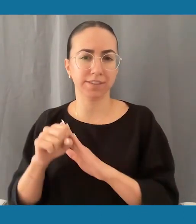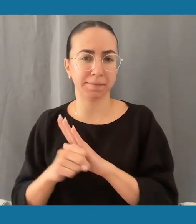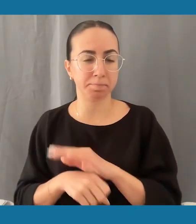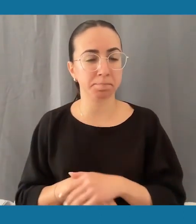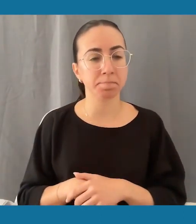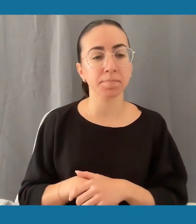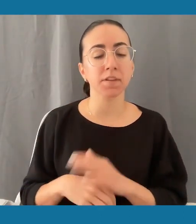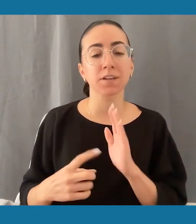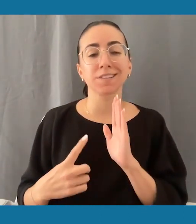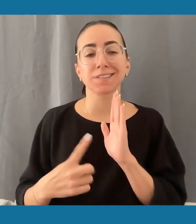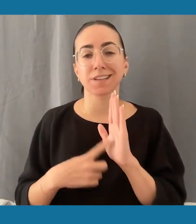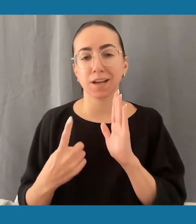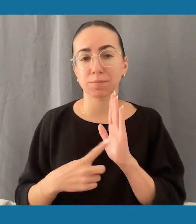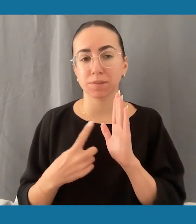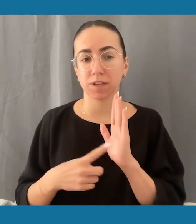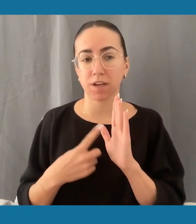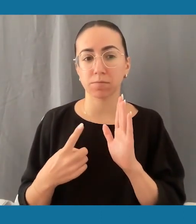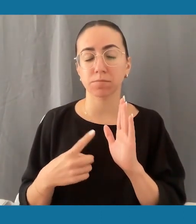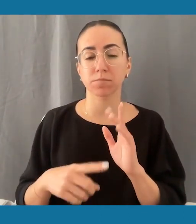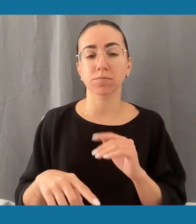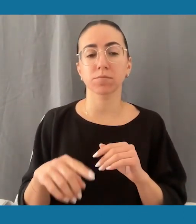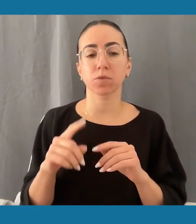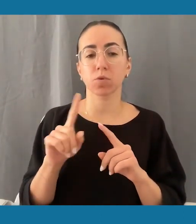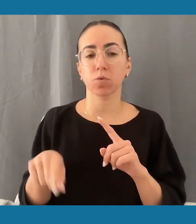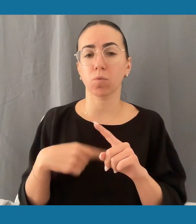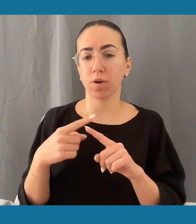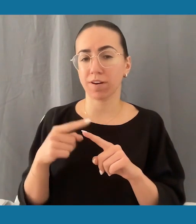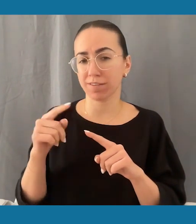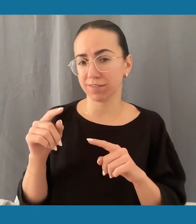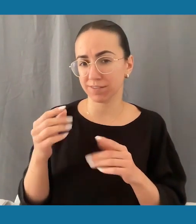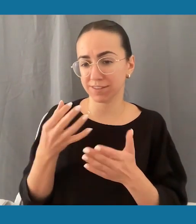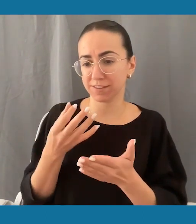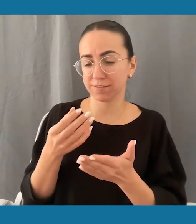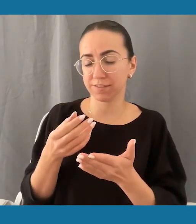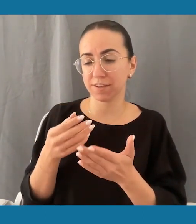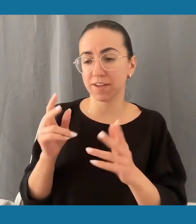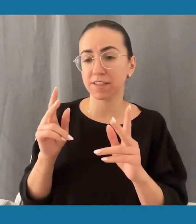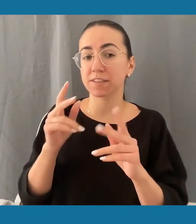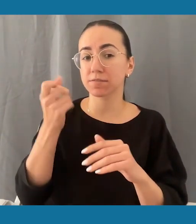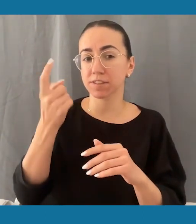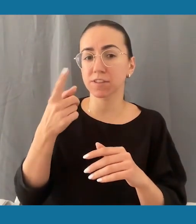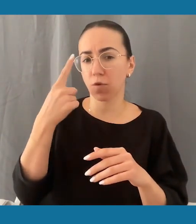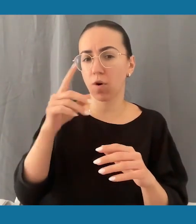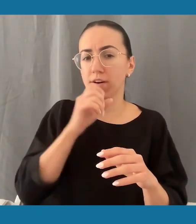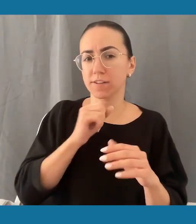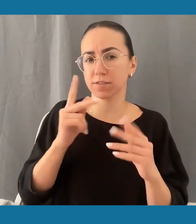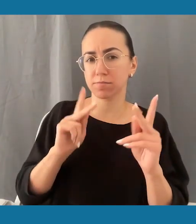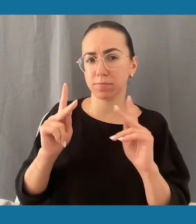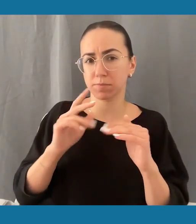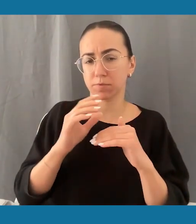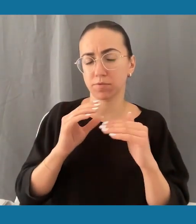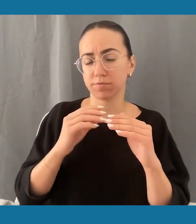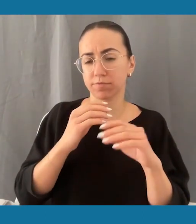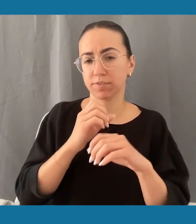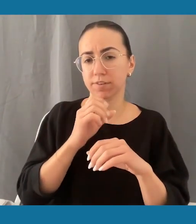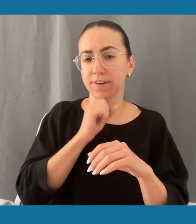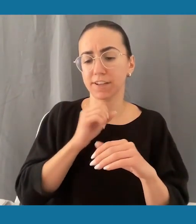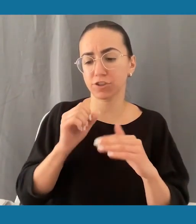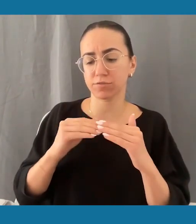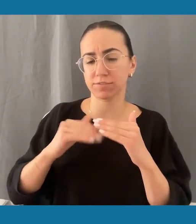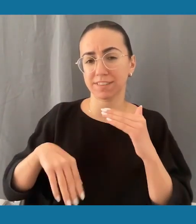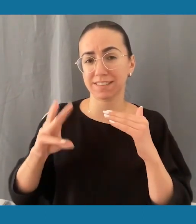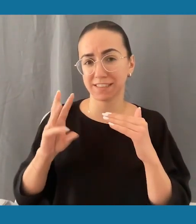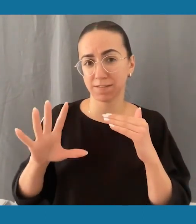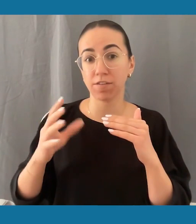sometimes pooled trusts that are funded for individuals who are 65 and over are penalized. Florida, they are